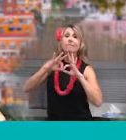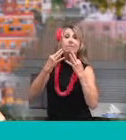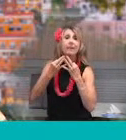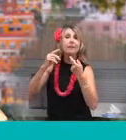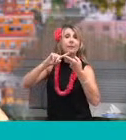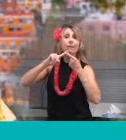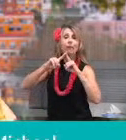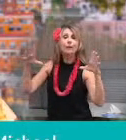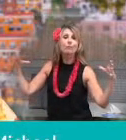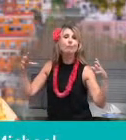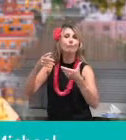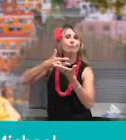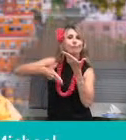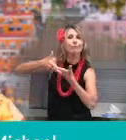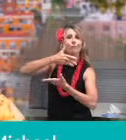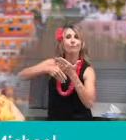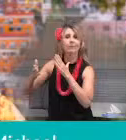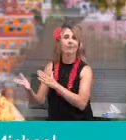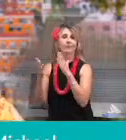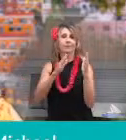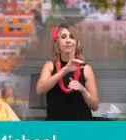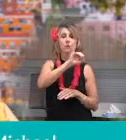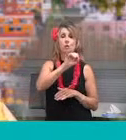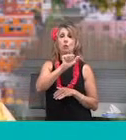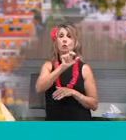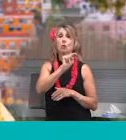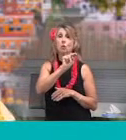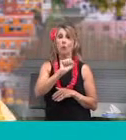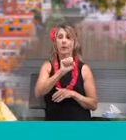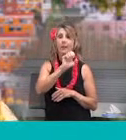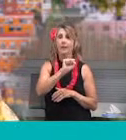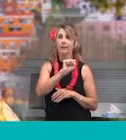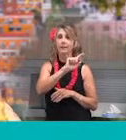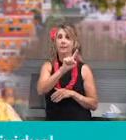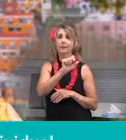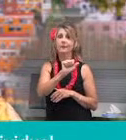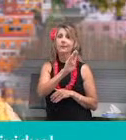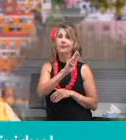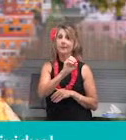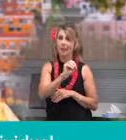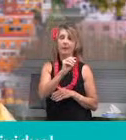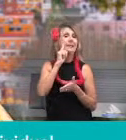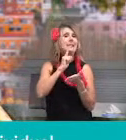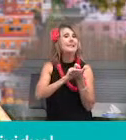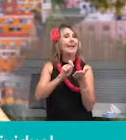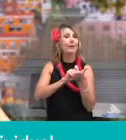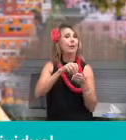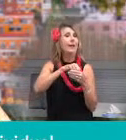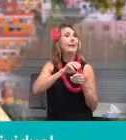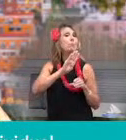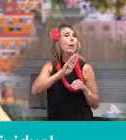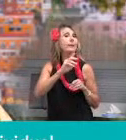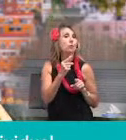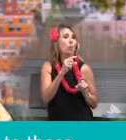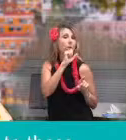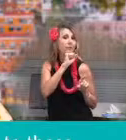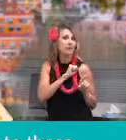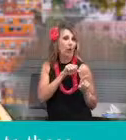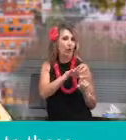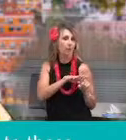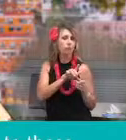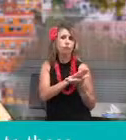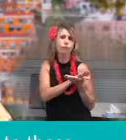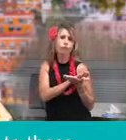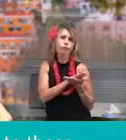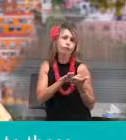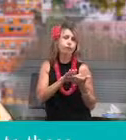and friends. Joanne Zabo, Secretary at St. Michael Brights Grove. Joanne is a kind and caring individual who